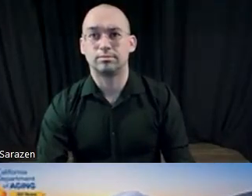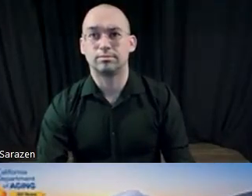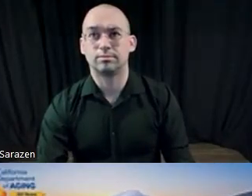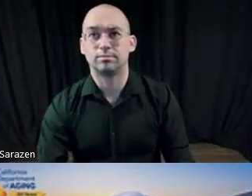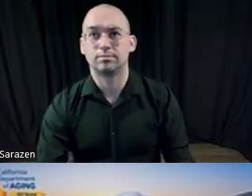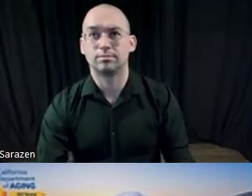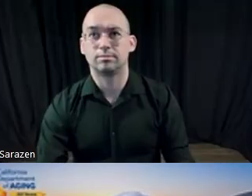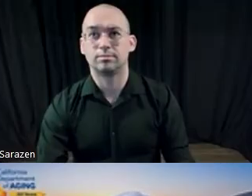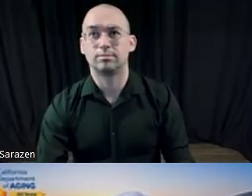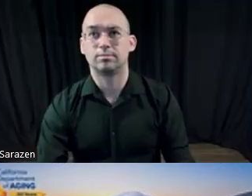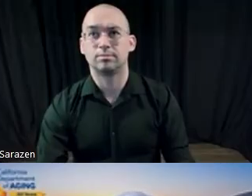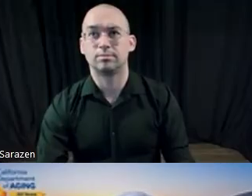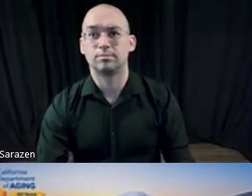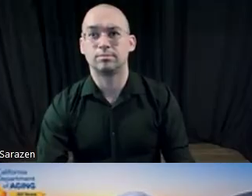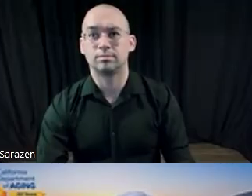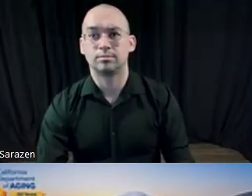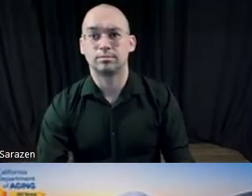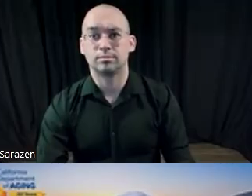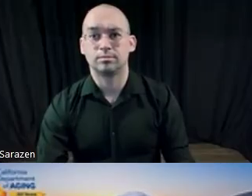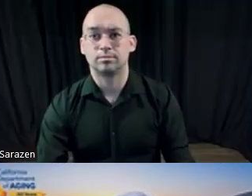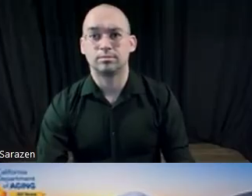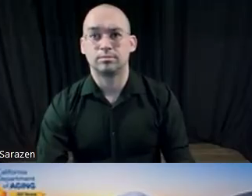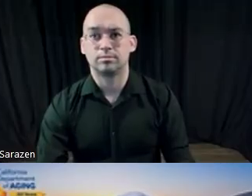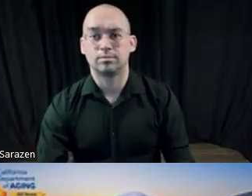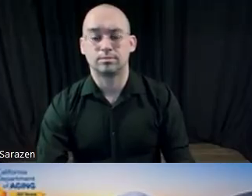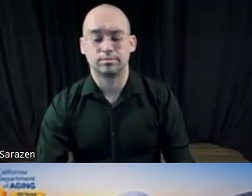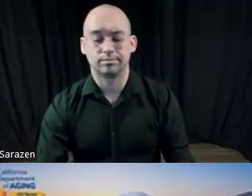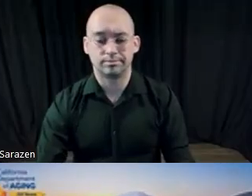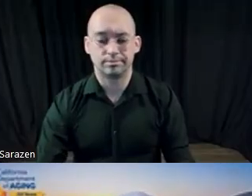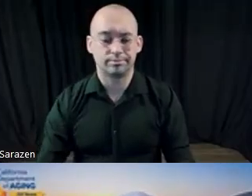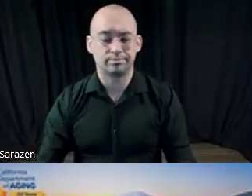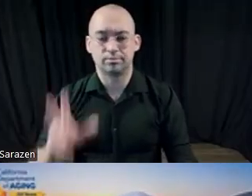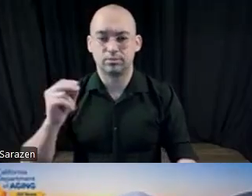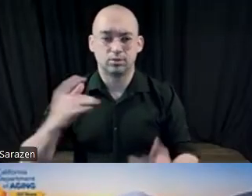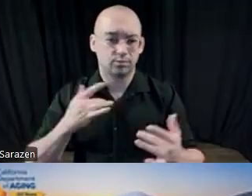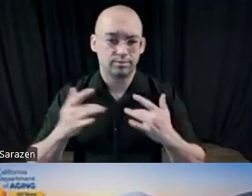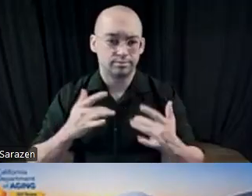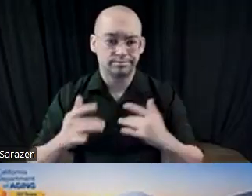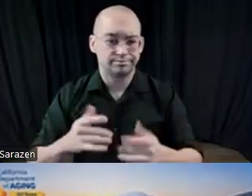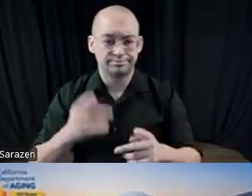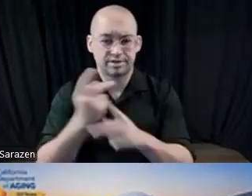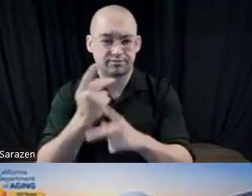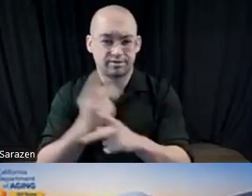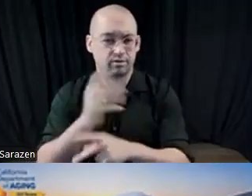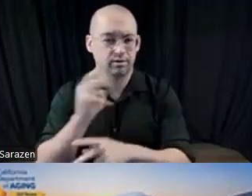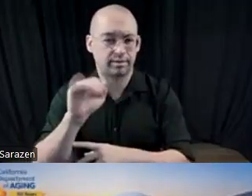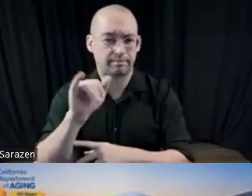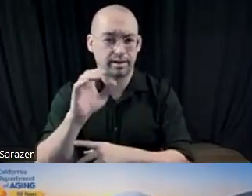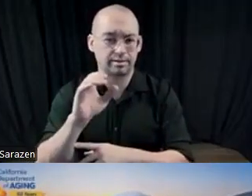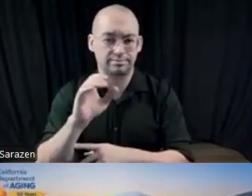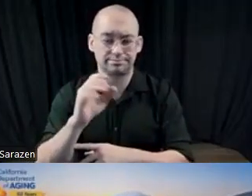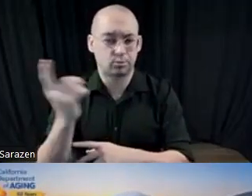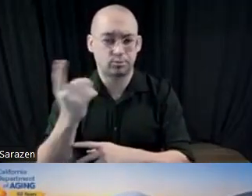We cannot hear you yet. So we're going to come back to you. No worries. We'll let you figure out your microphone. Always something with Zoom.